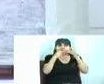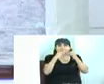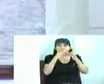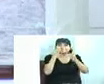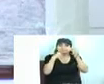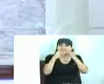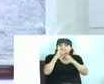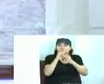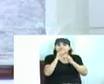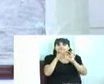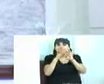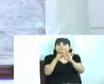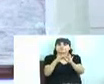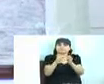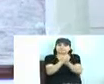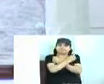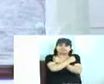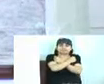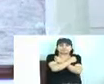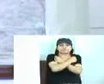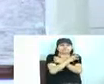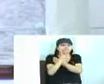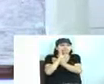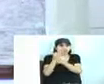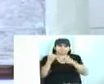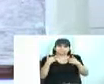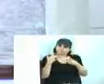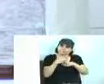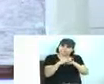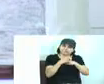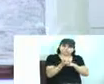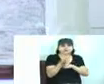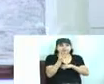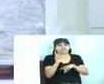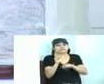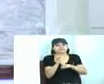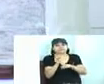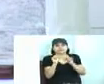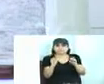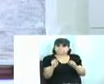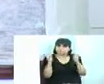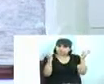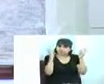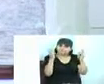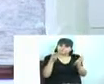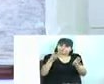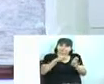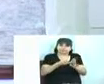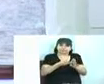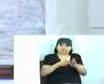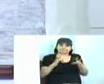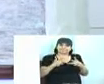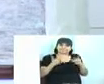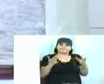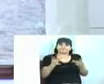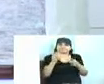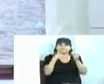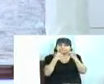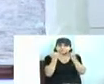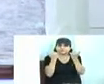of love. If you gather them up now, you'll have them available so in a few minutes we can celebrate and participate in this joyful feast